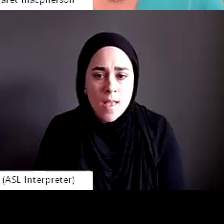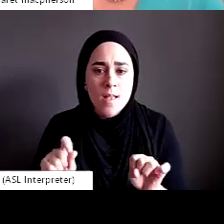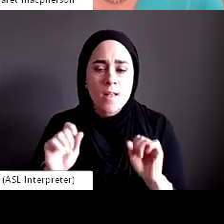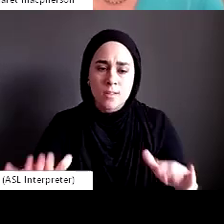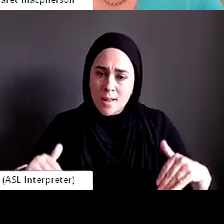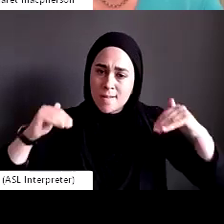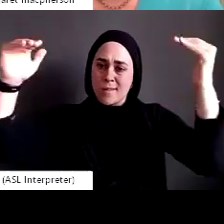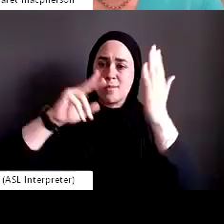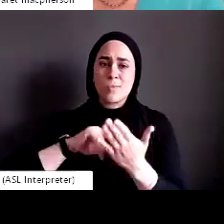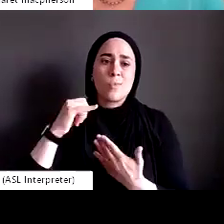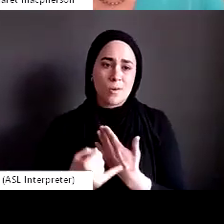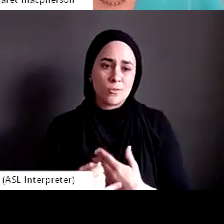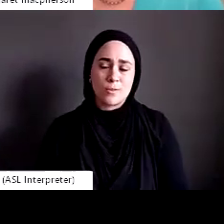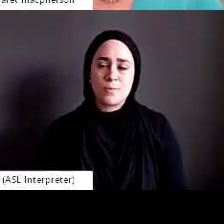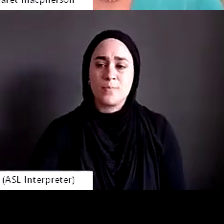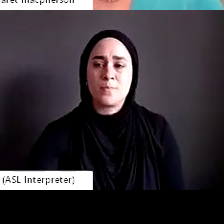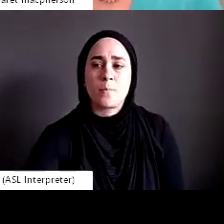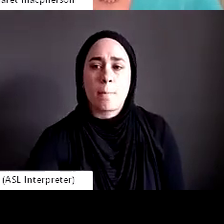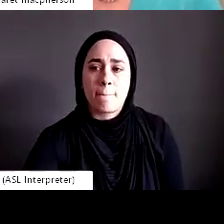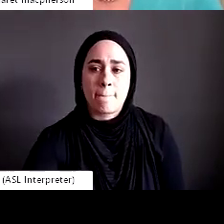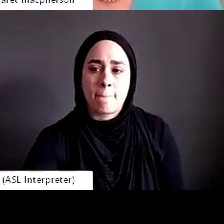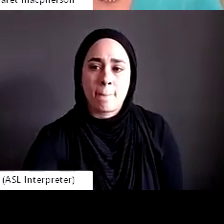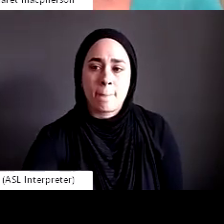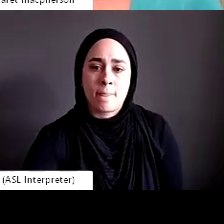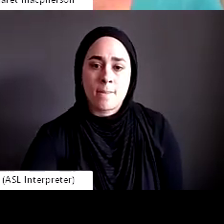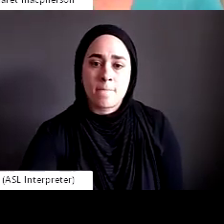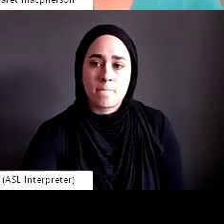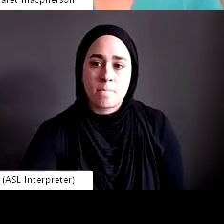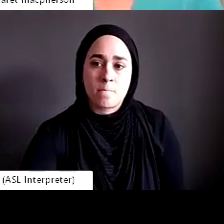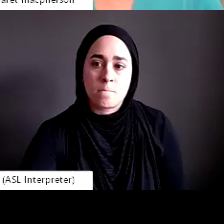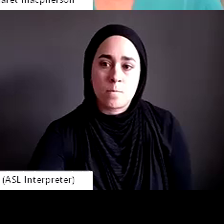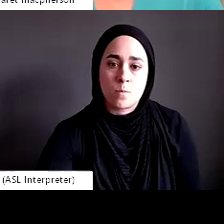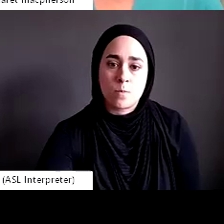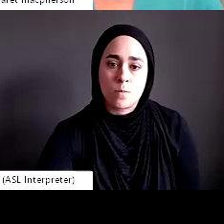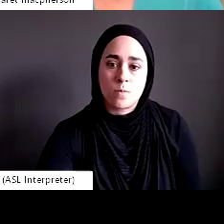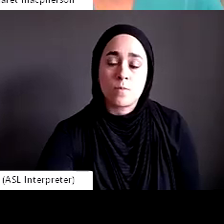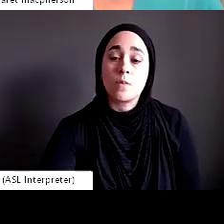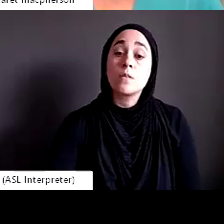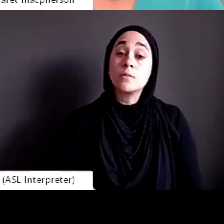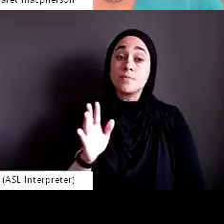project. This is where we started when we launched